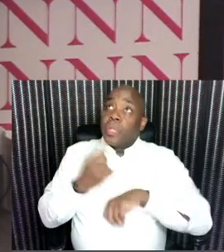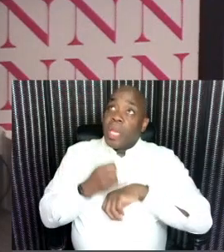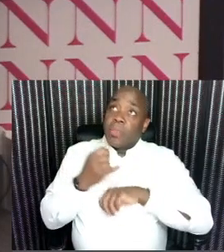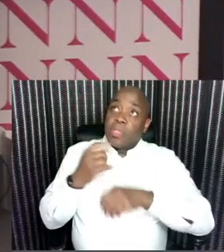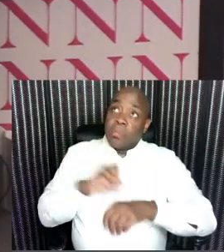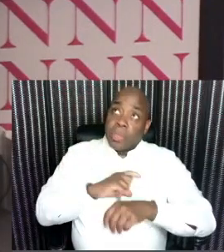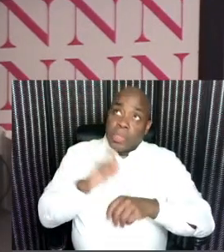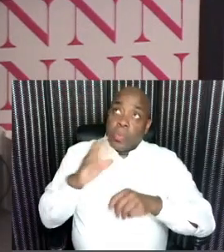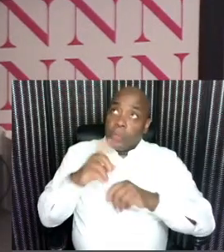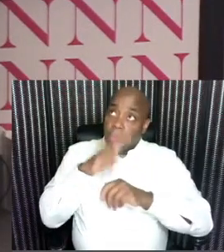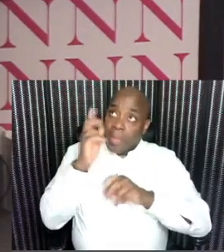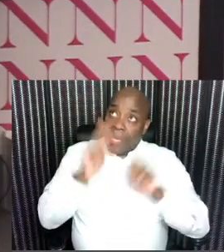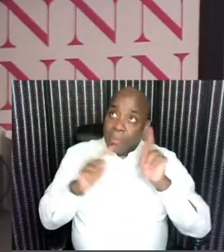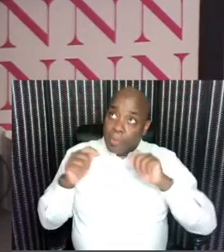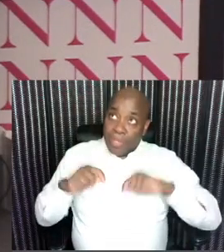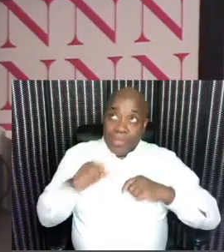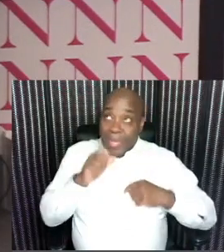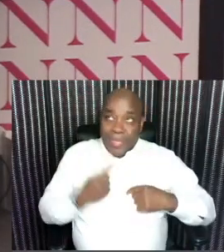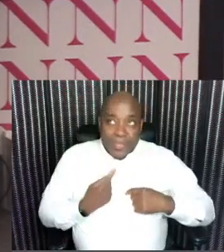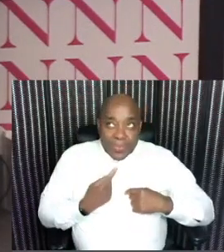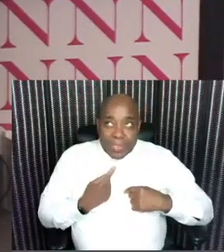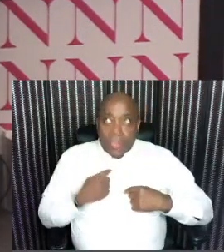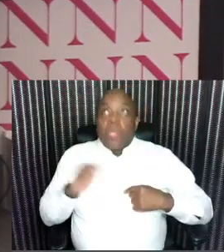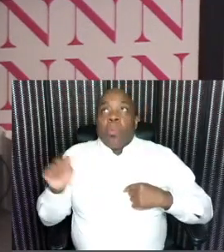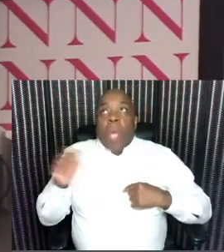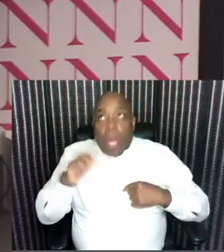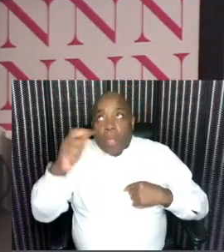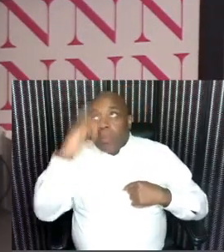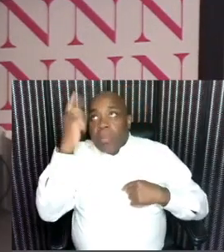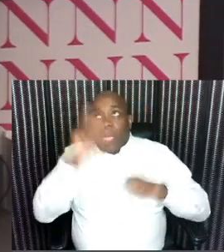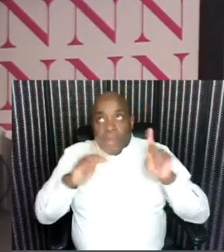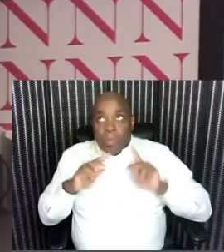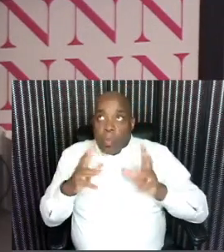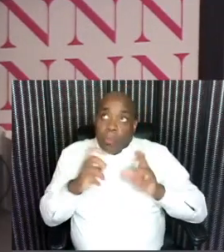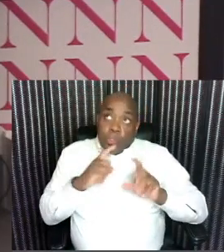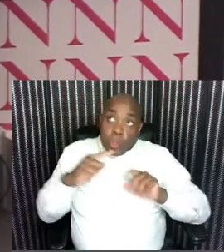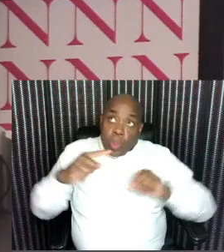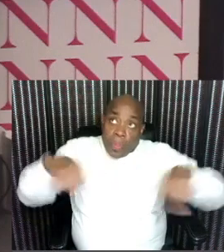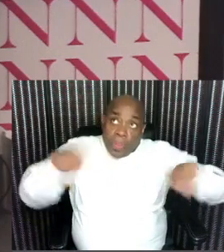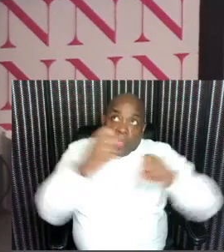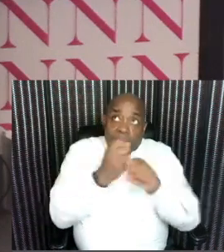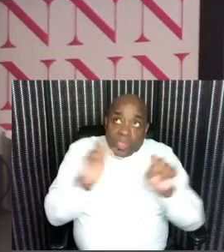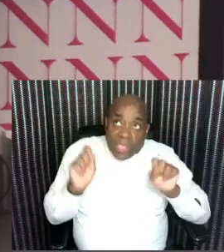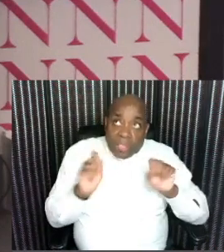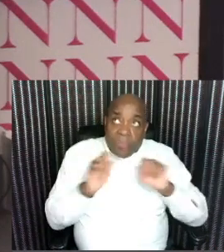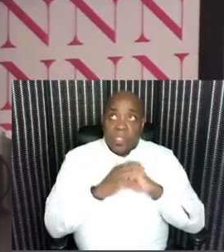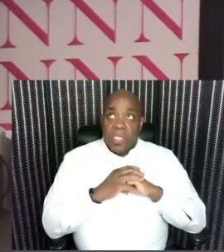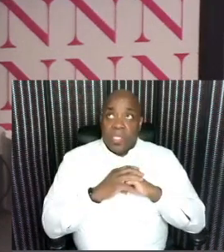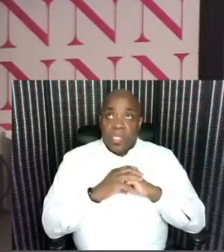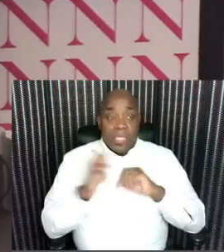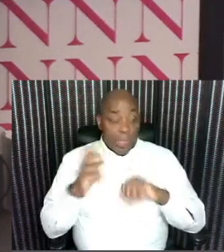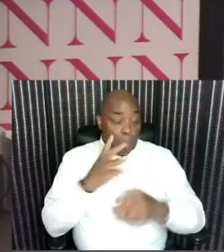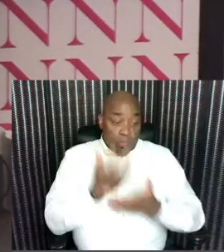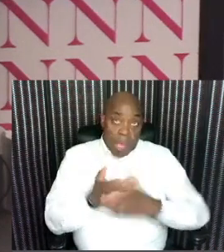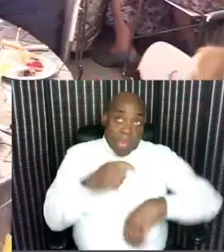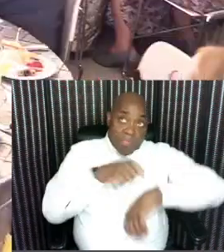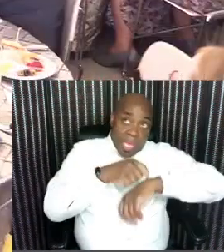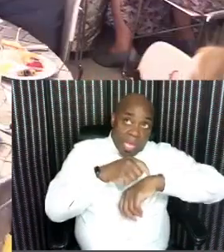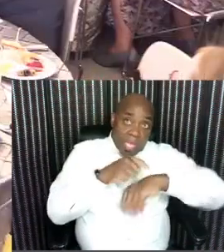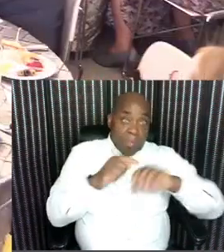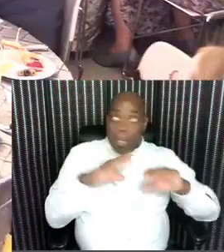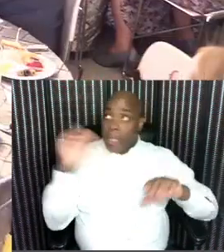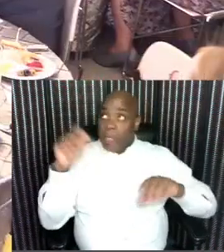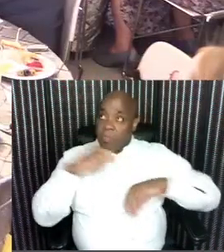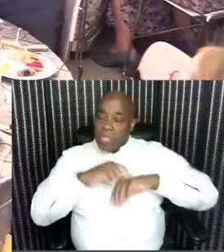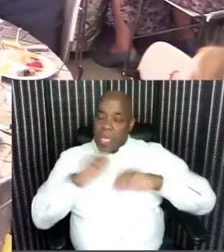Not just simply me, right? Like, you know, they'll be black, right? Like, you know, they're gonna be from this time to this time, like, yeah, okay. And